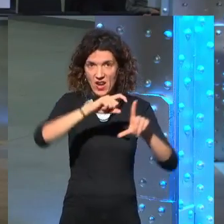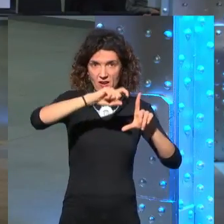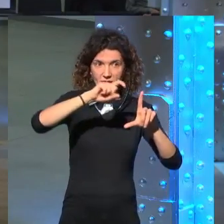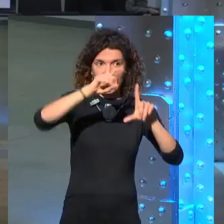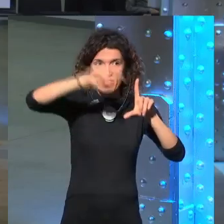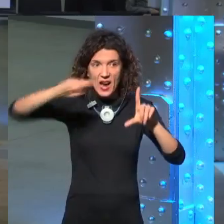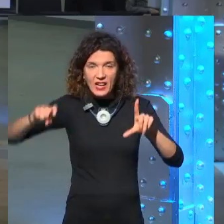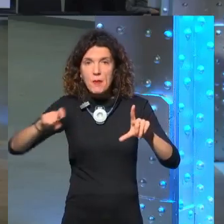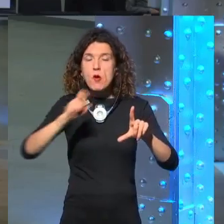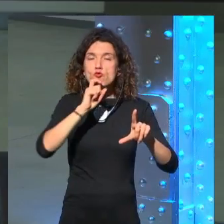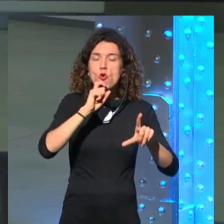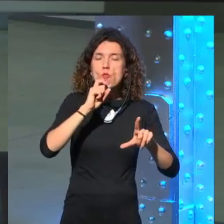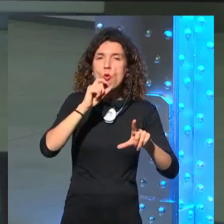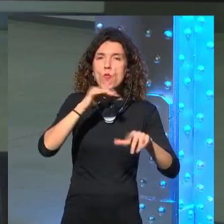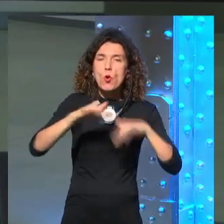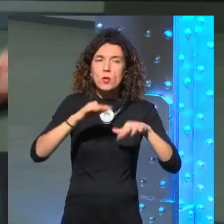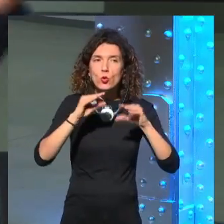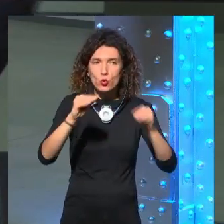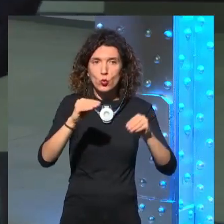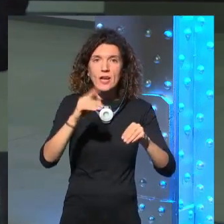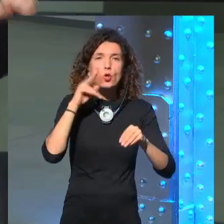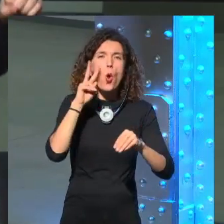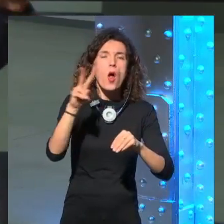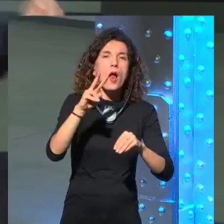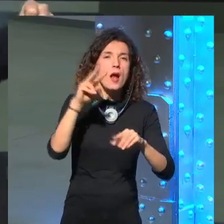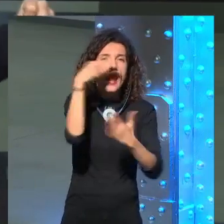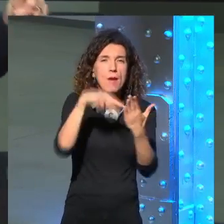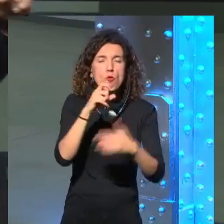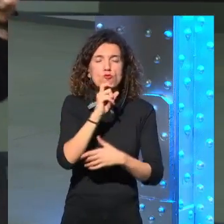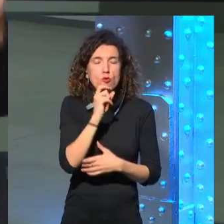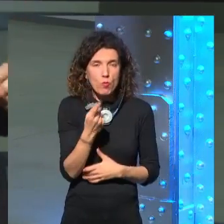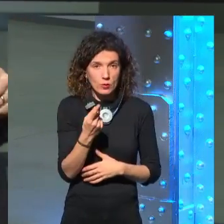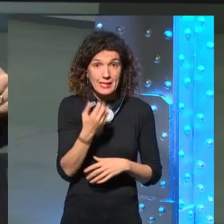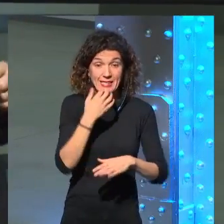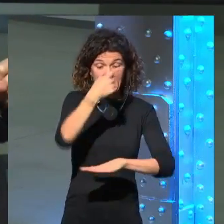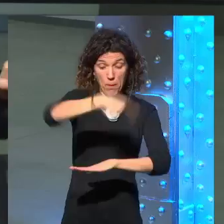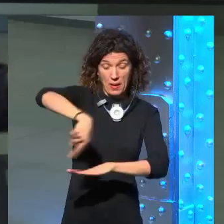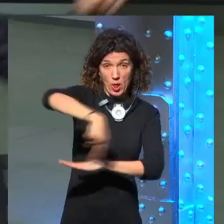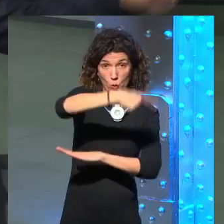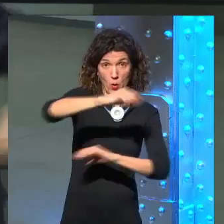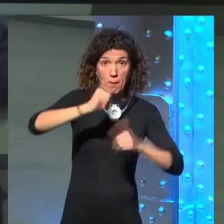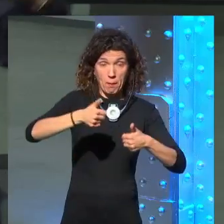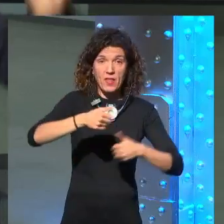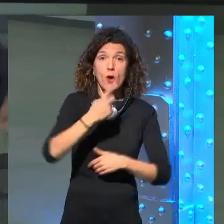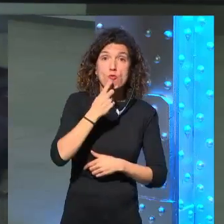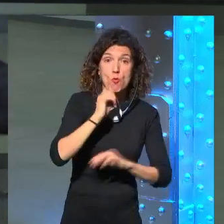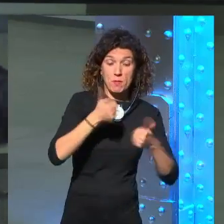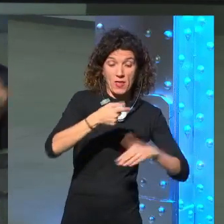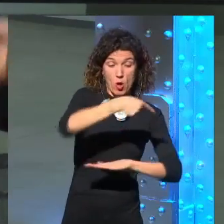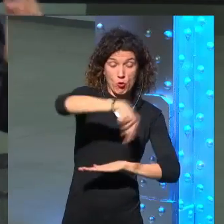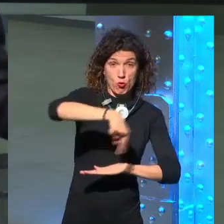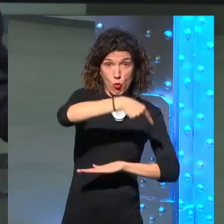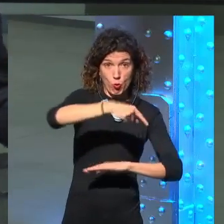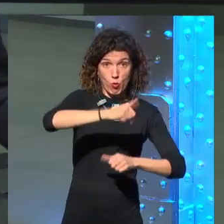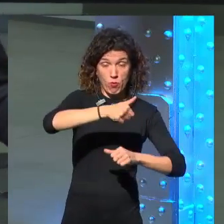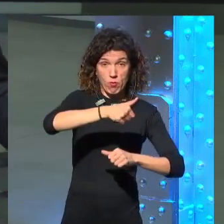do. How do you read this diagram? If the pendulum starts over a red region, that means it's going to